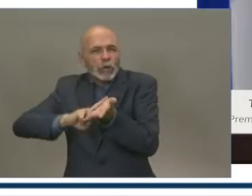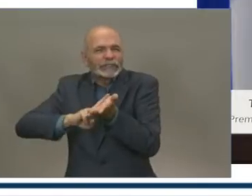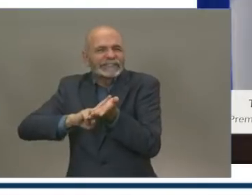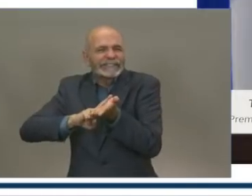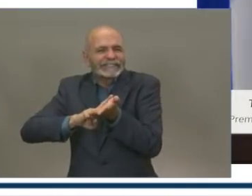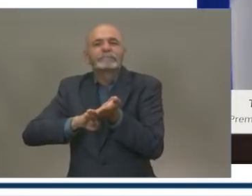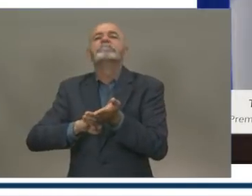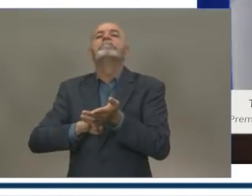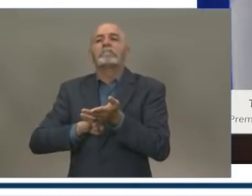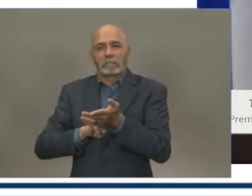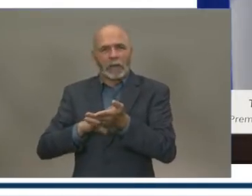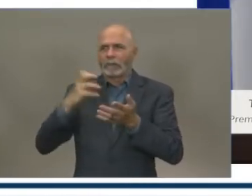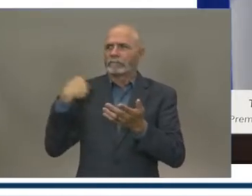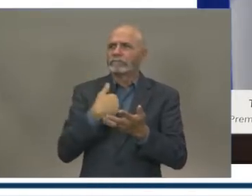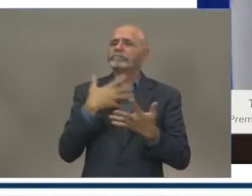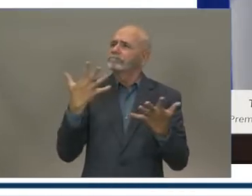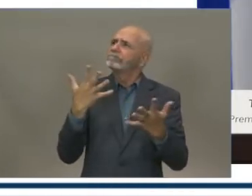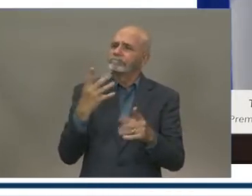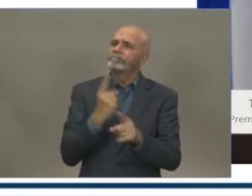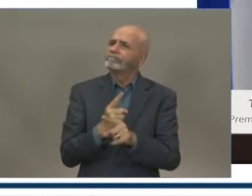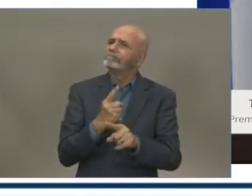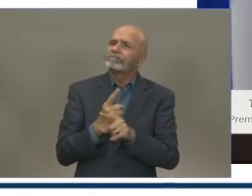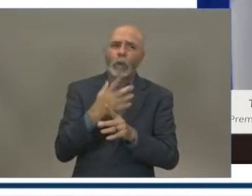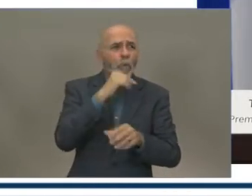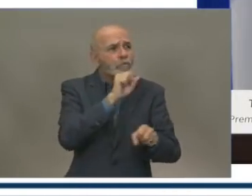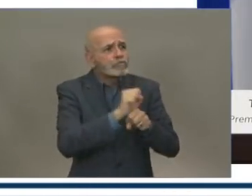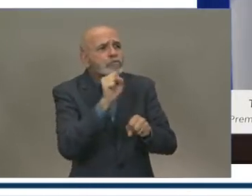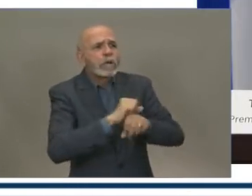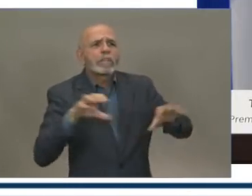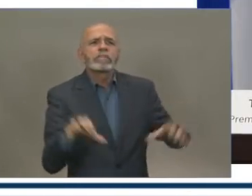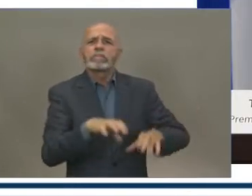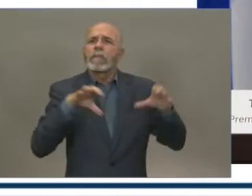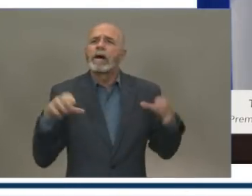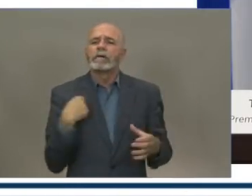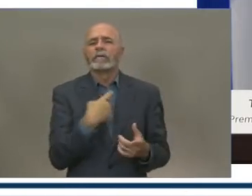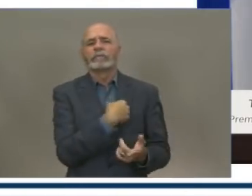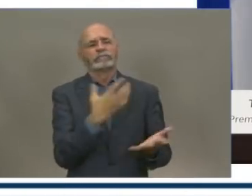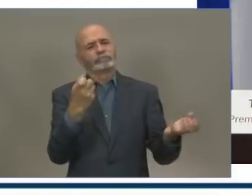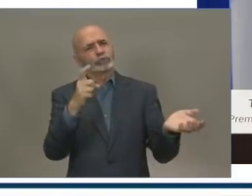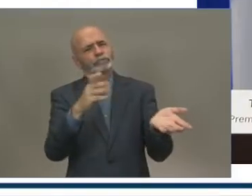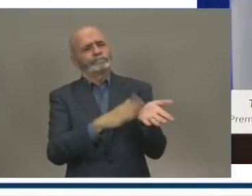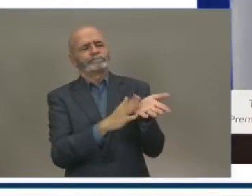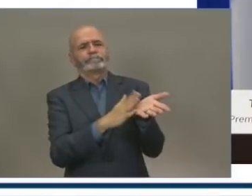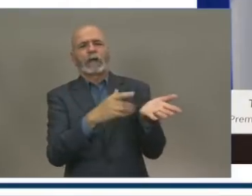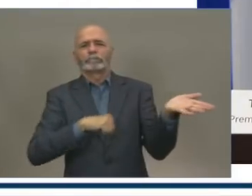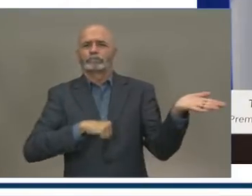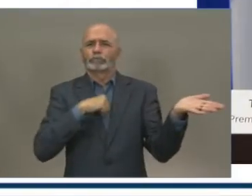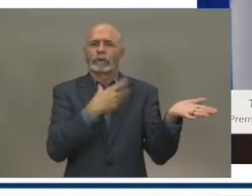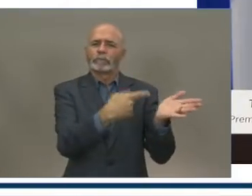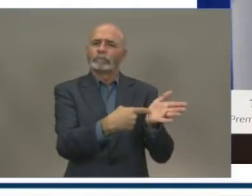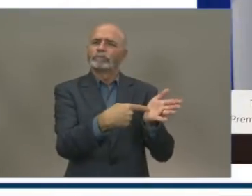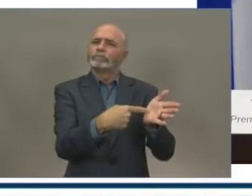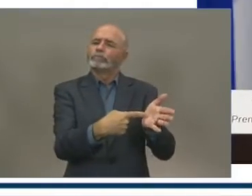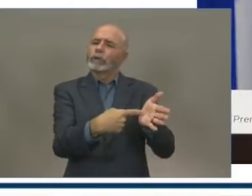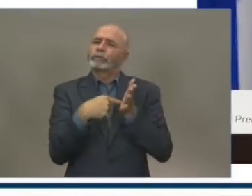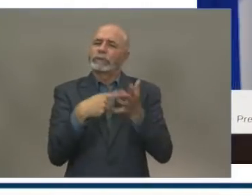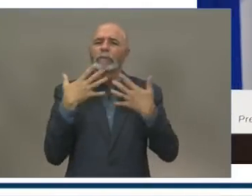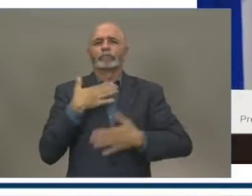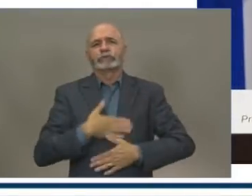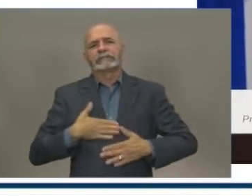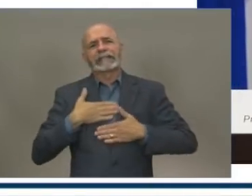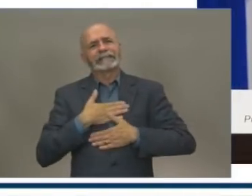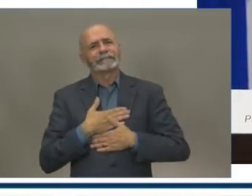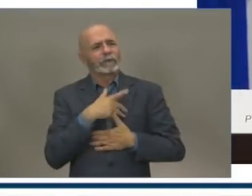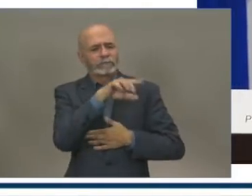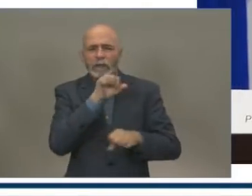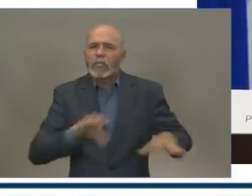the people who do this work deserve our recognition and appreciation. They care for our loved ones during their